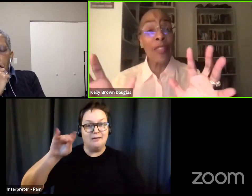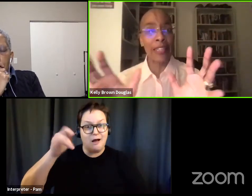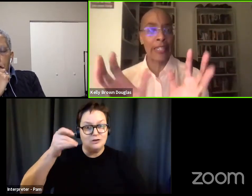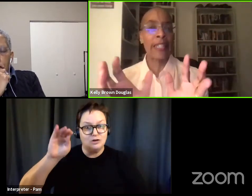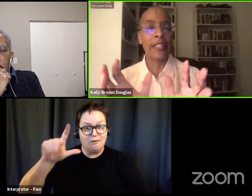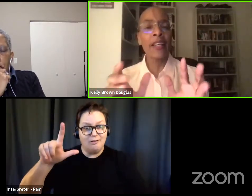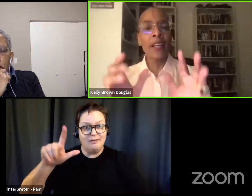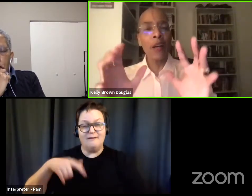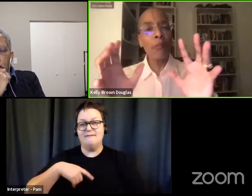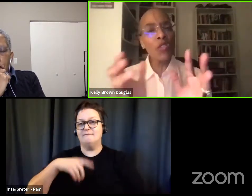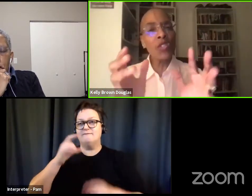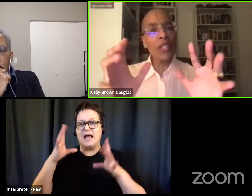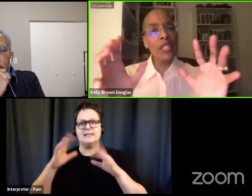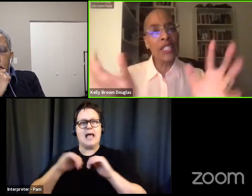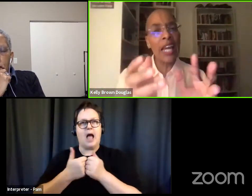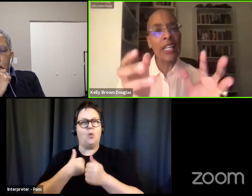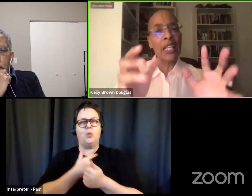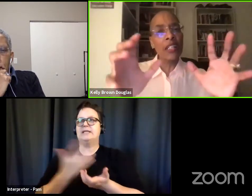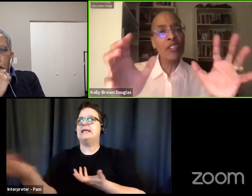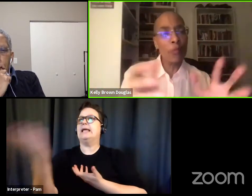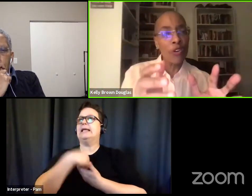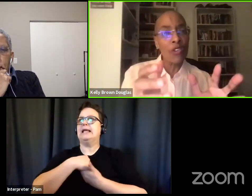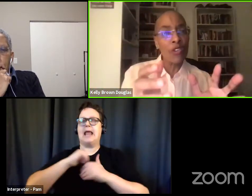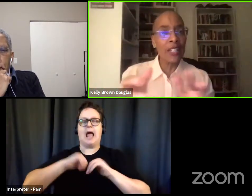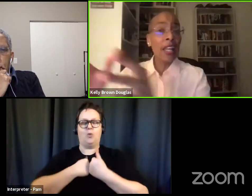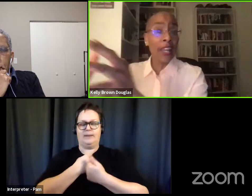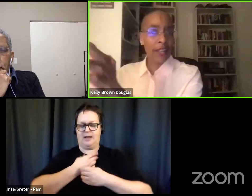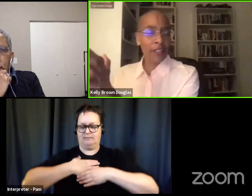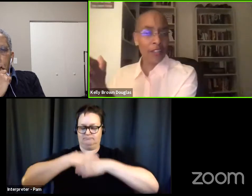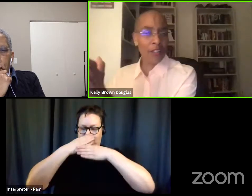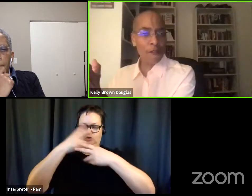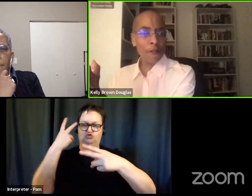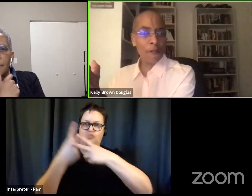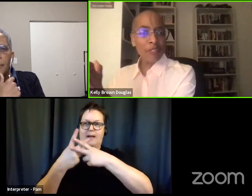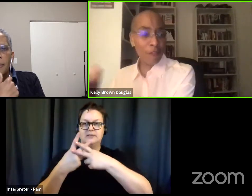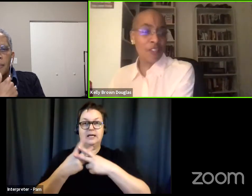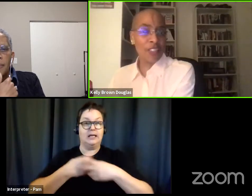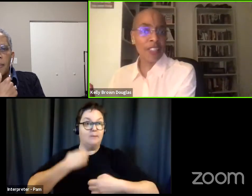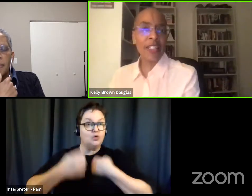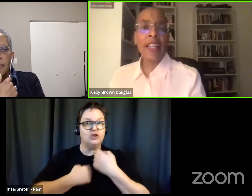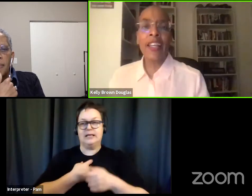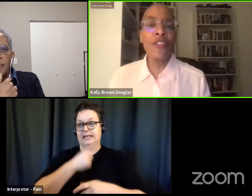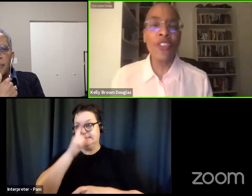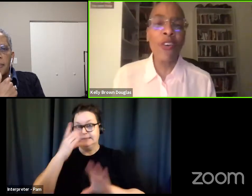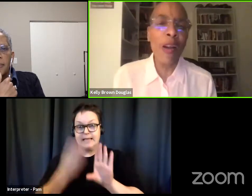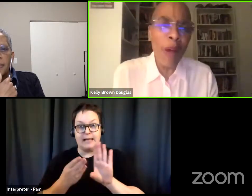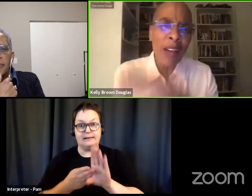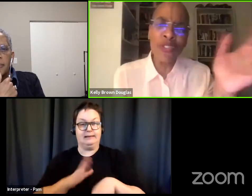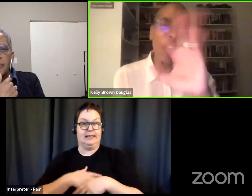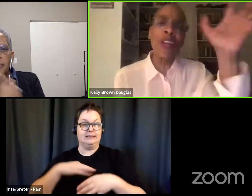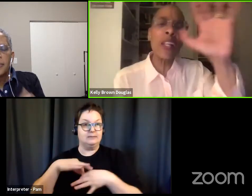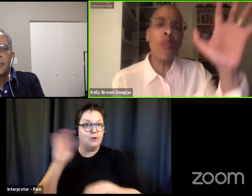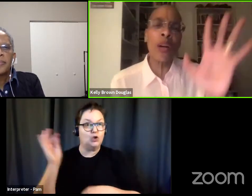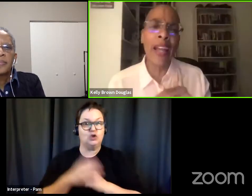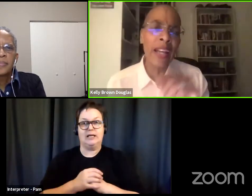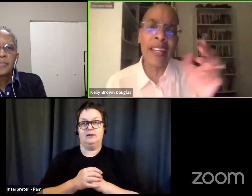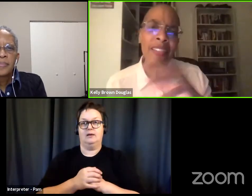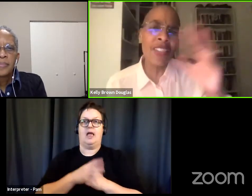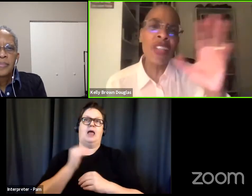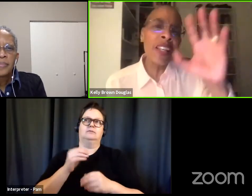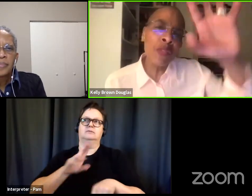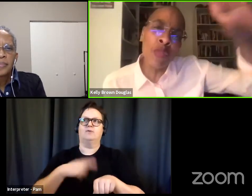trapped within it, emotionally, psychically, spiritually, let alone physically. And so